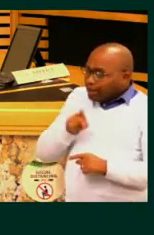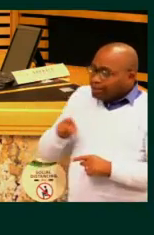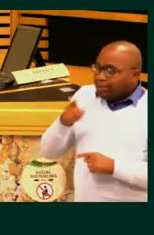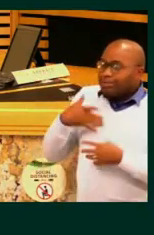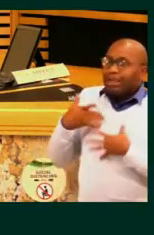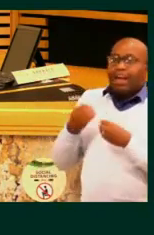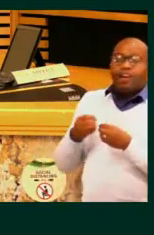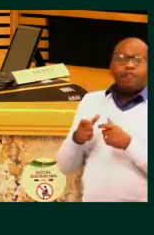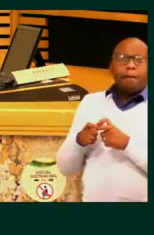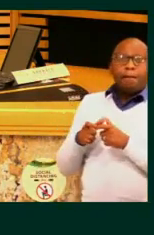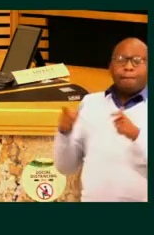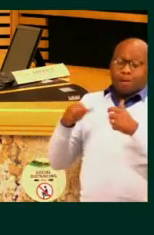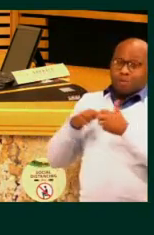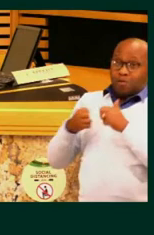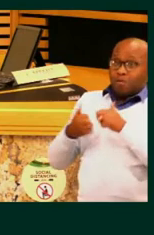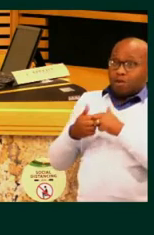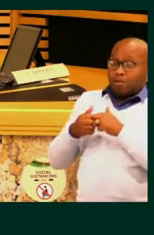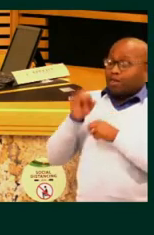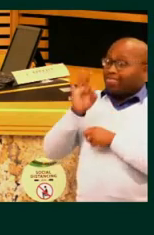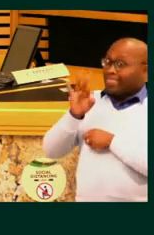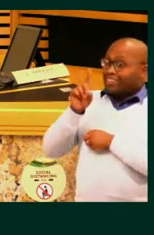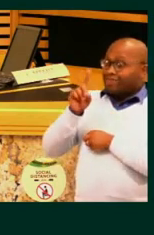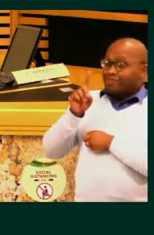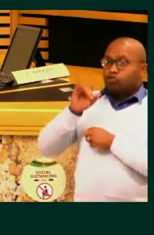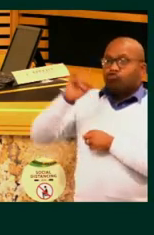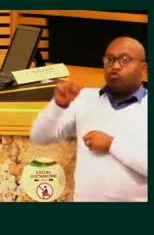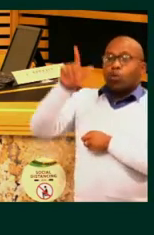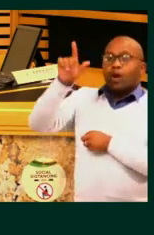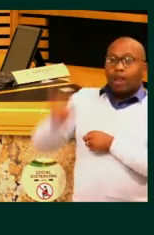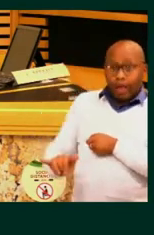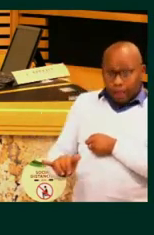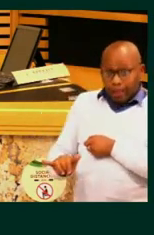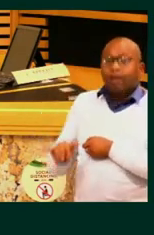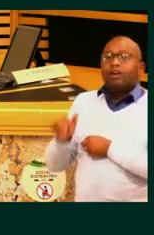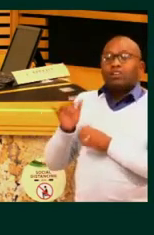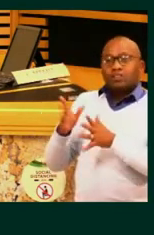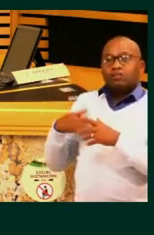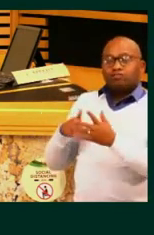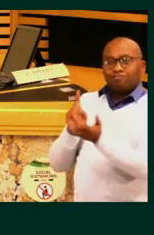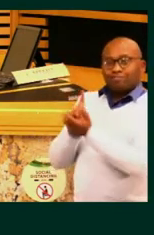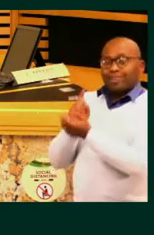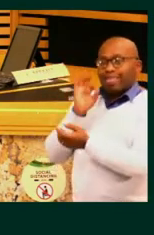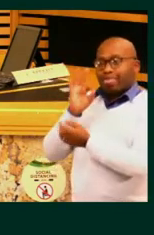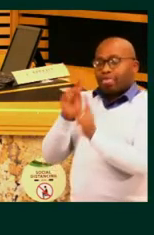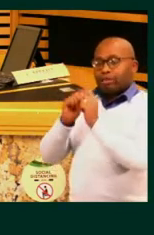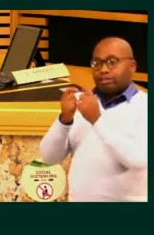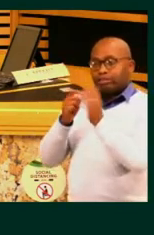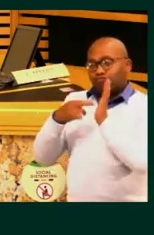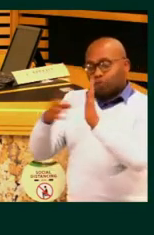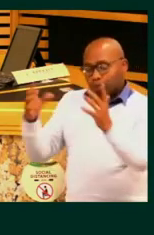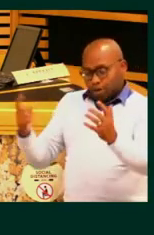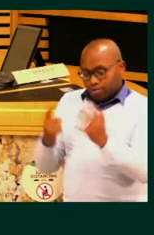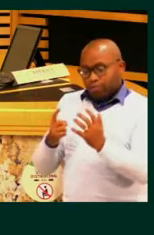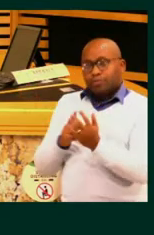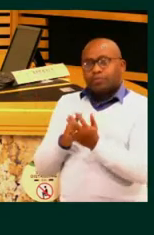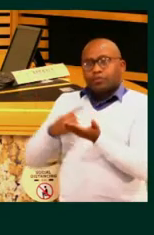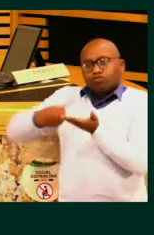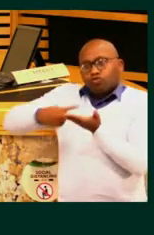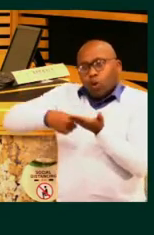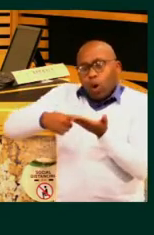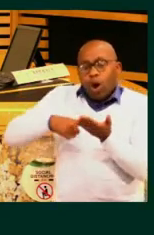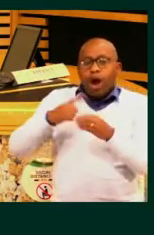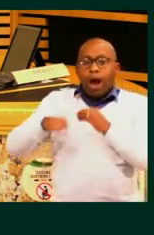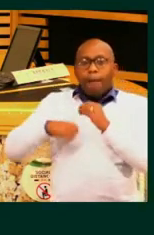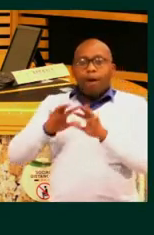31st of July with the objective of educating and dialoguing with sex workers on combination